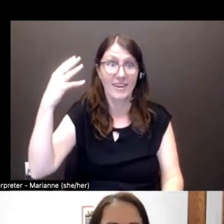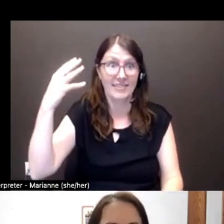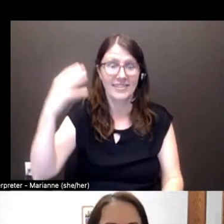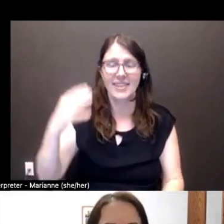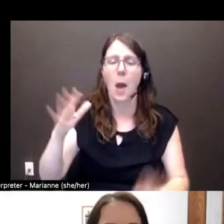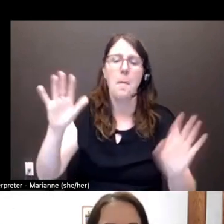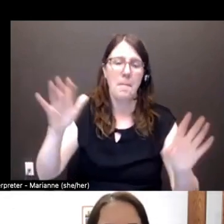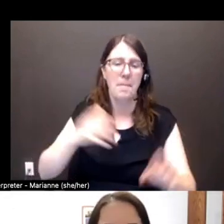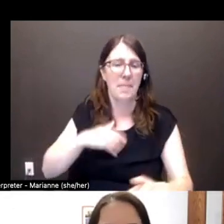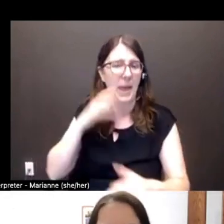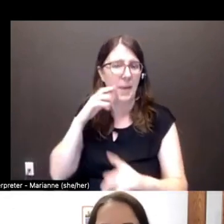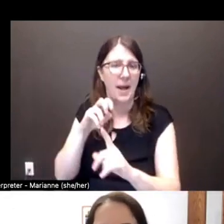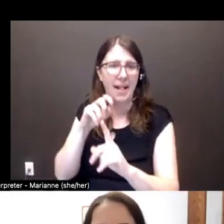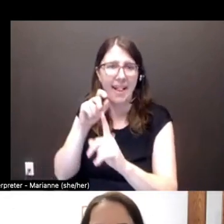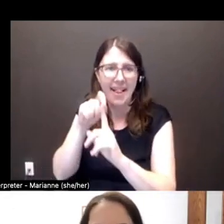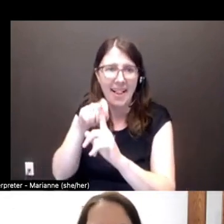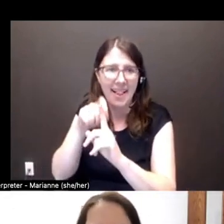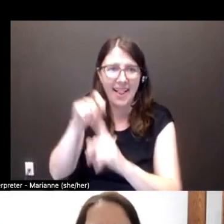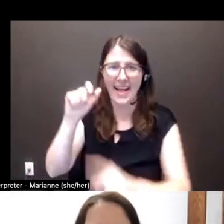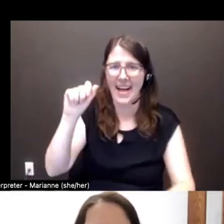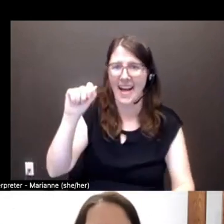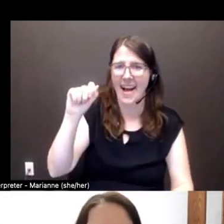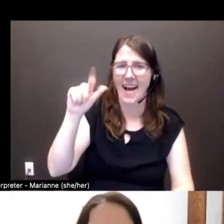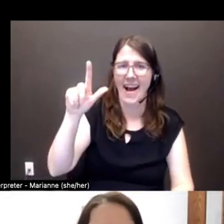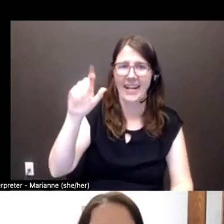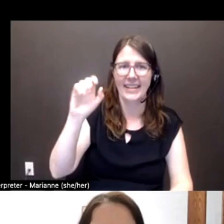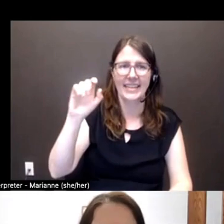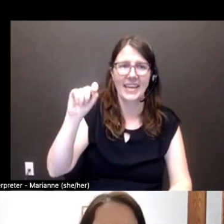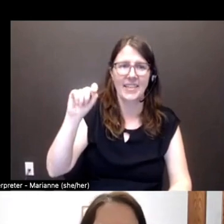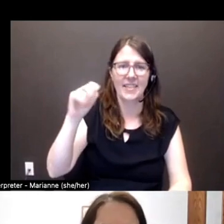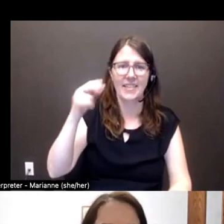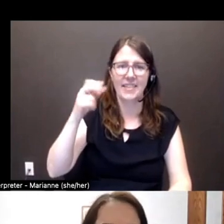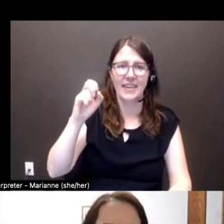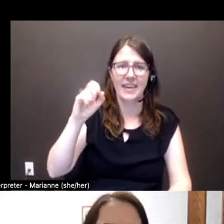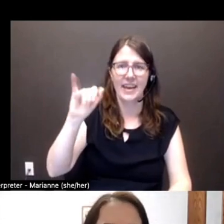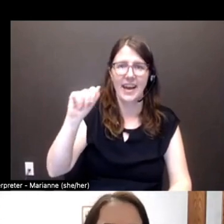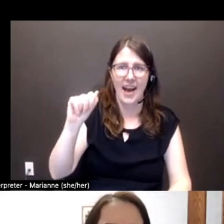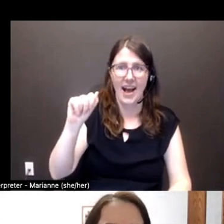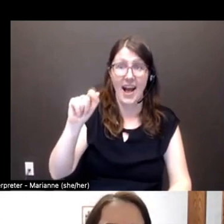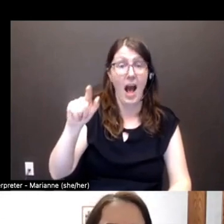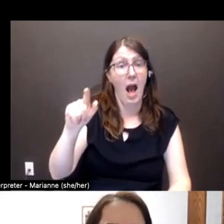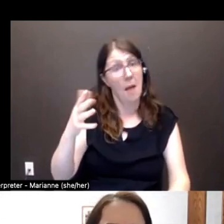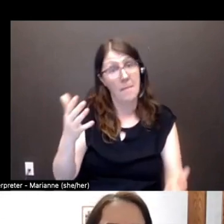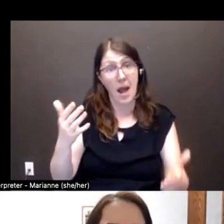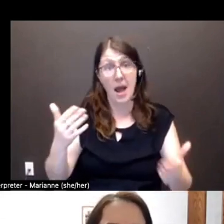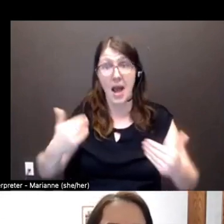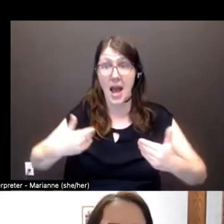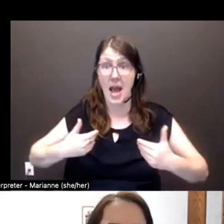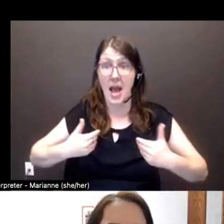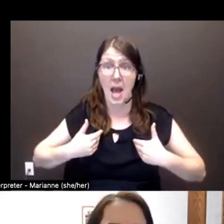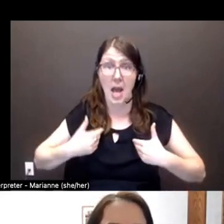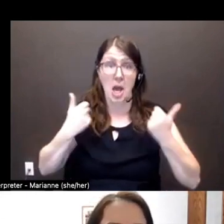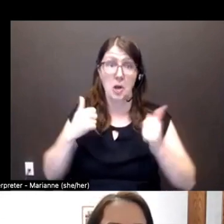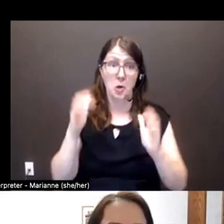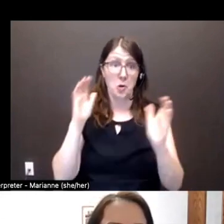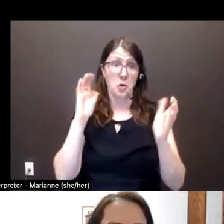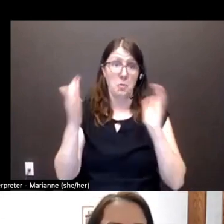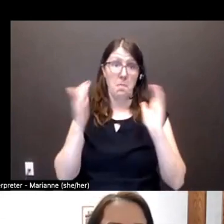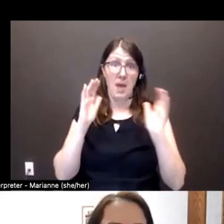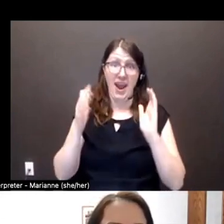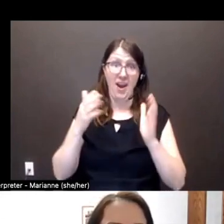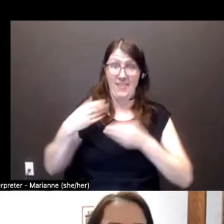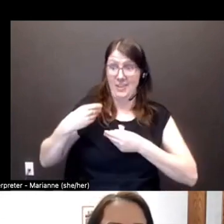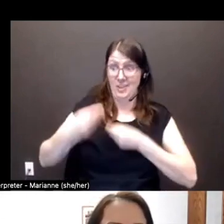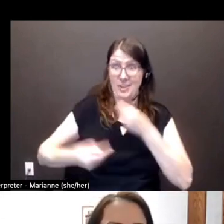you. You are a bit different generation than some of us. What's your experience or tips about YouTube